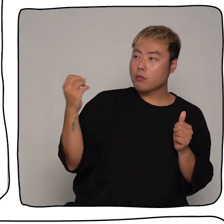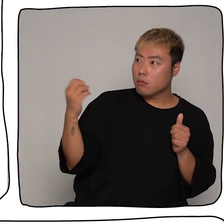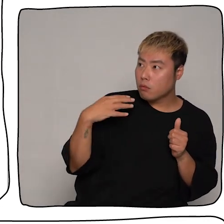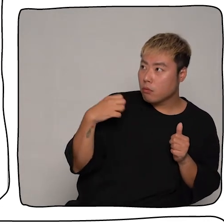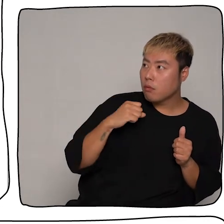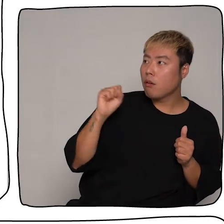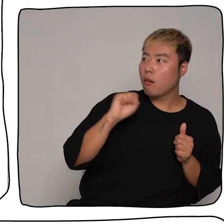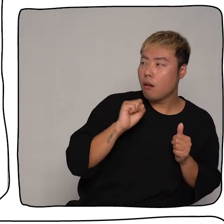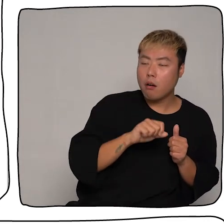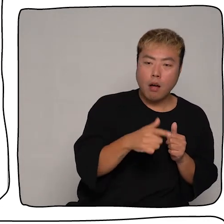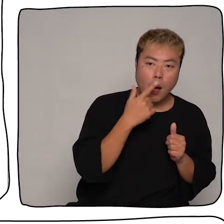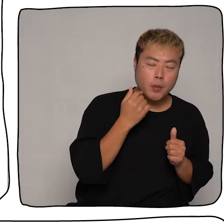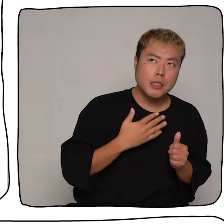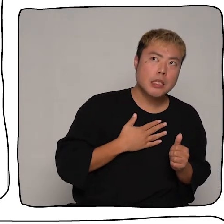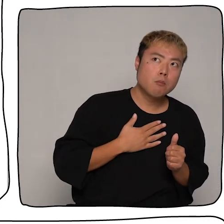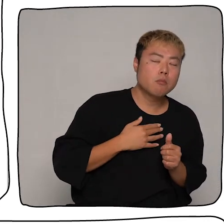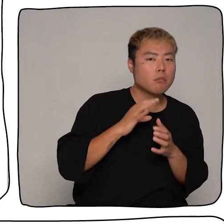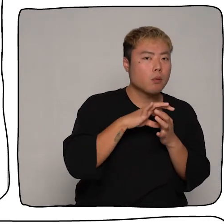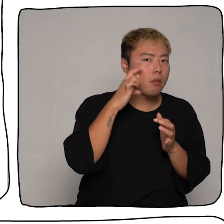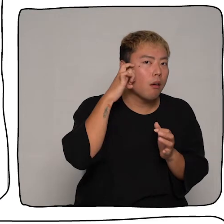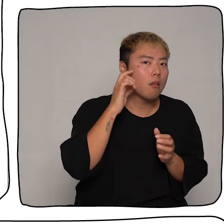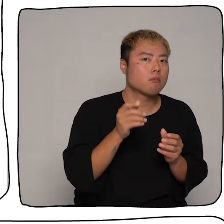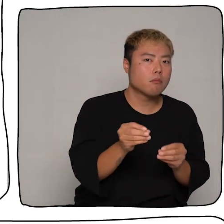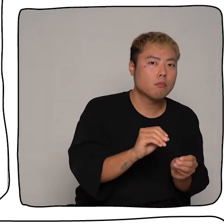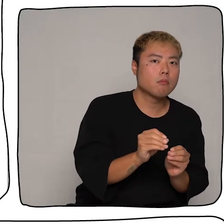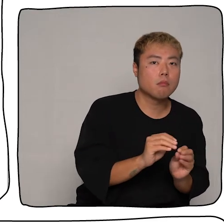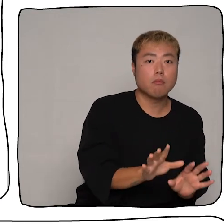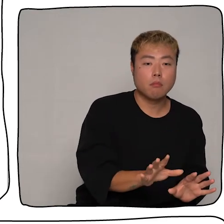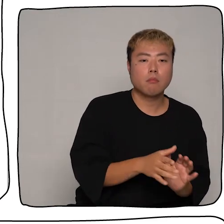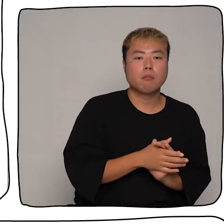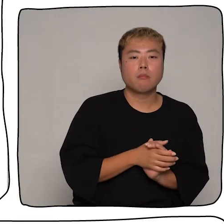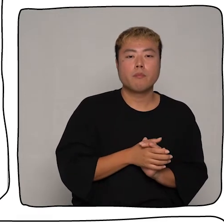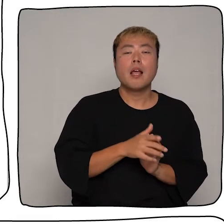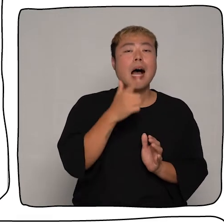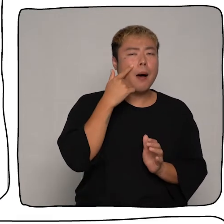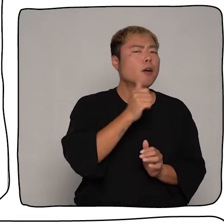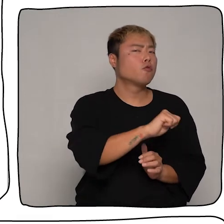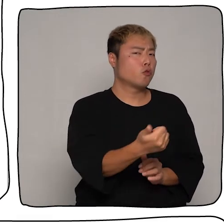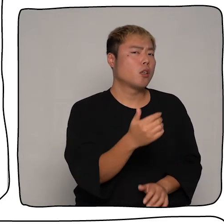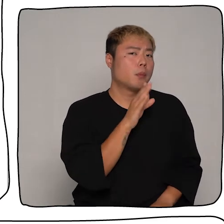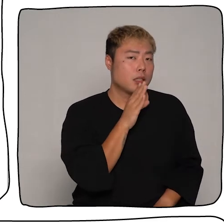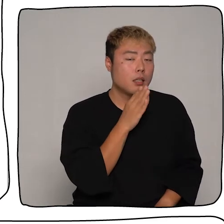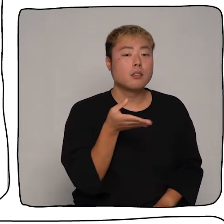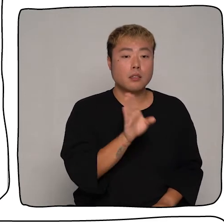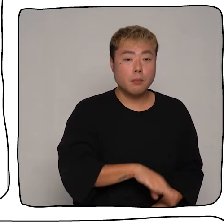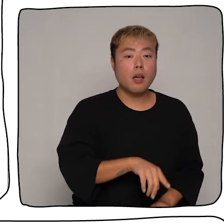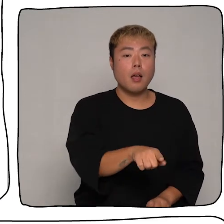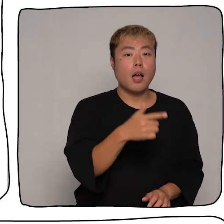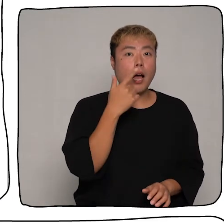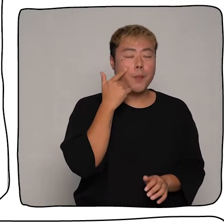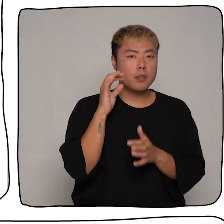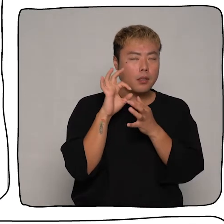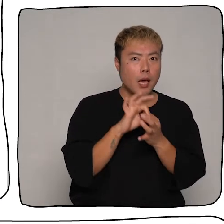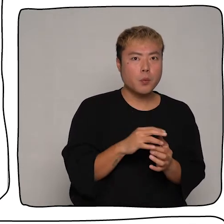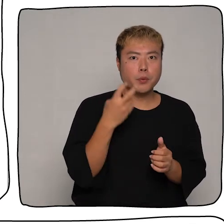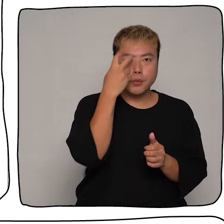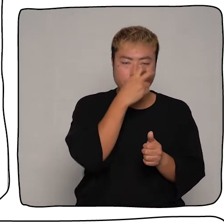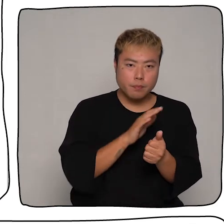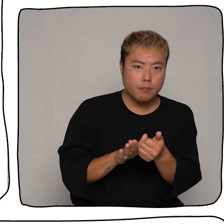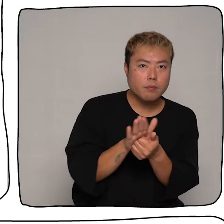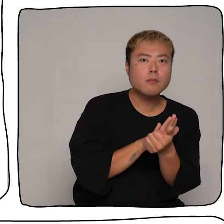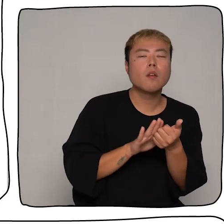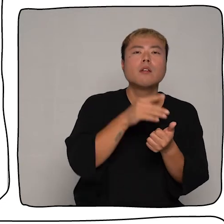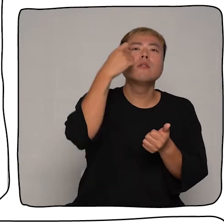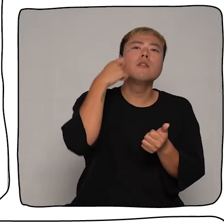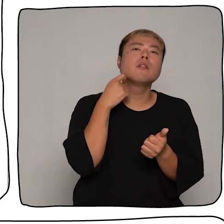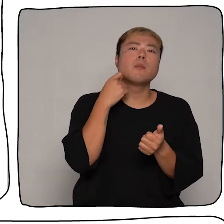Yanase to consider his father's feelings about. He realized he is carrying his father even though